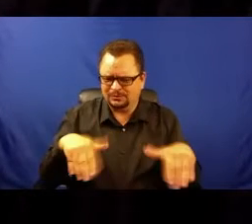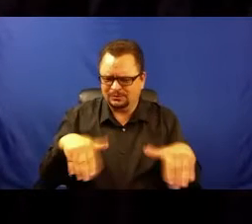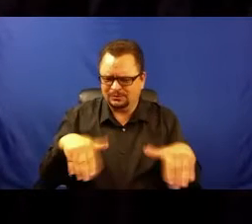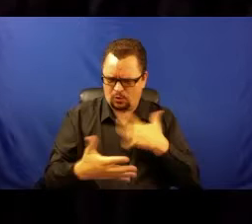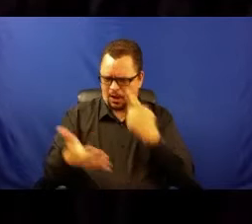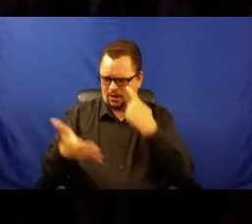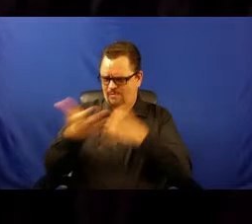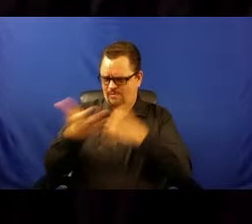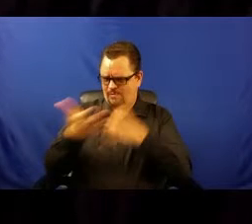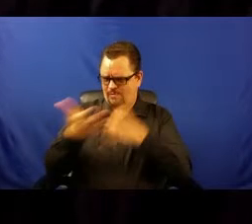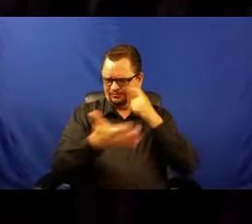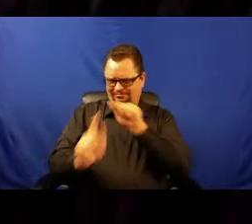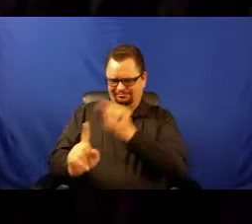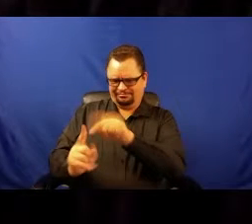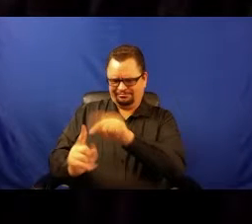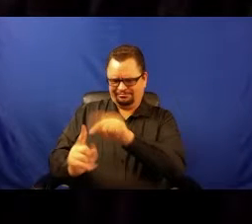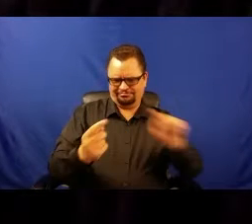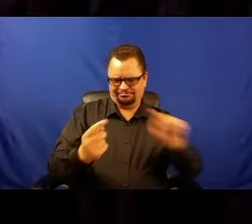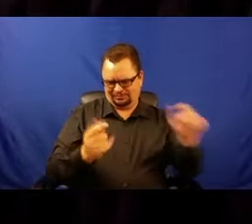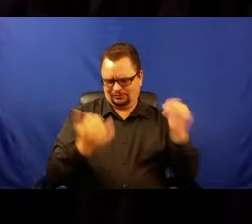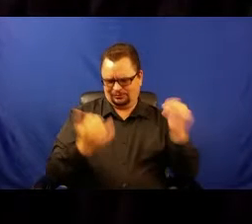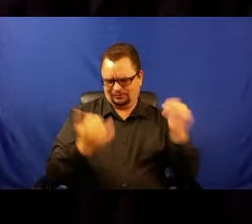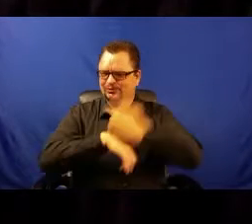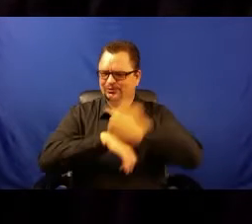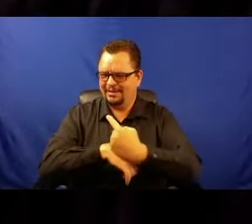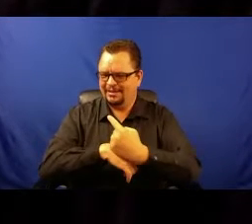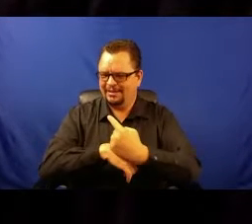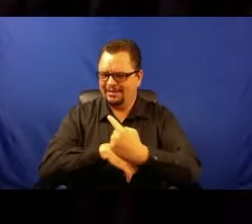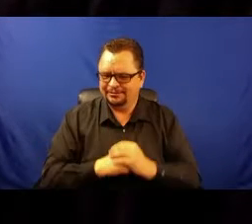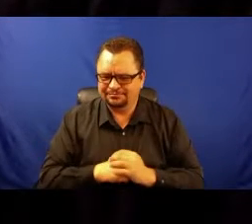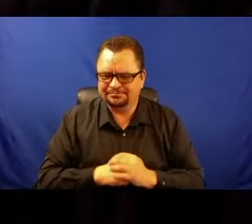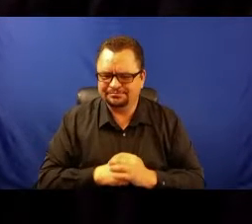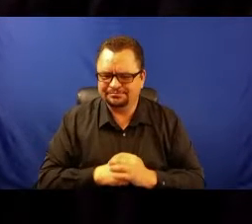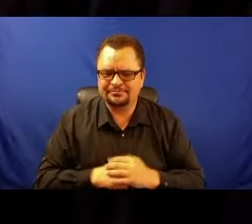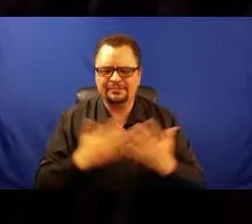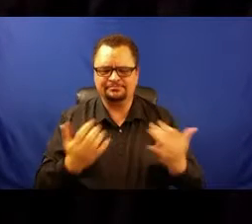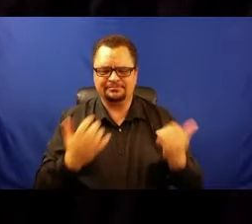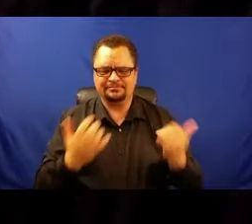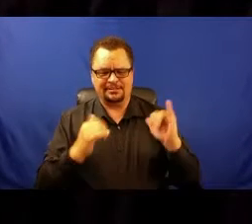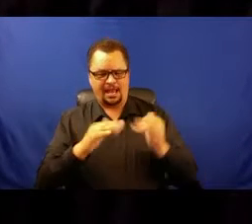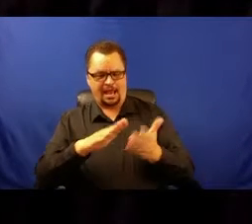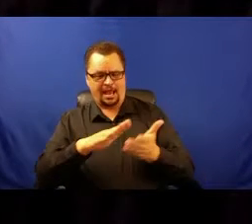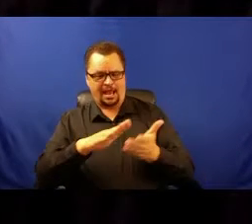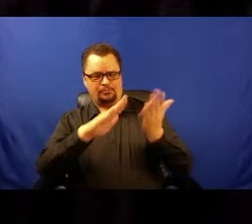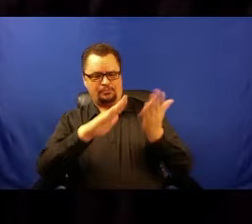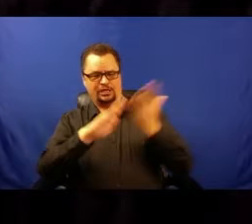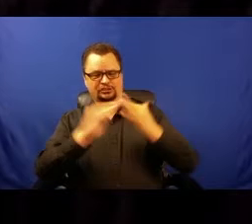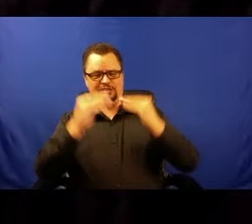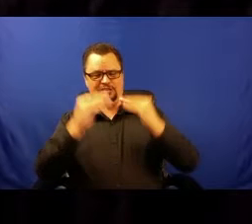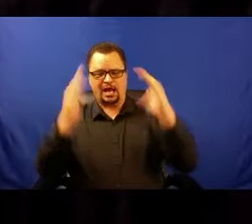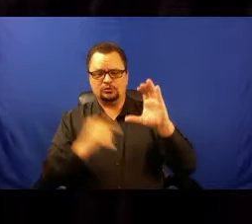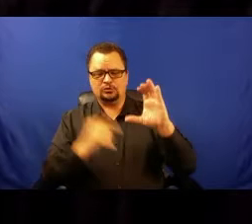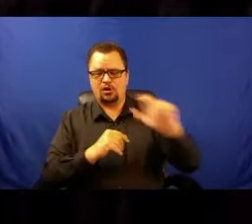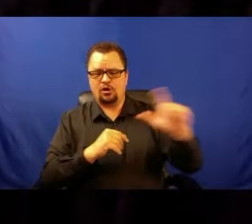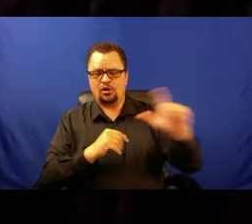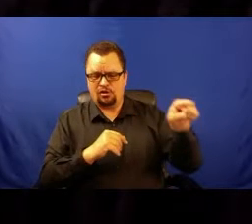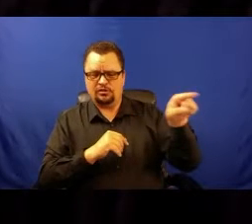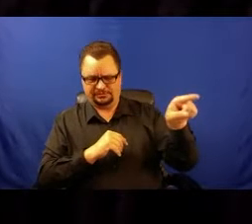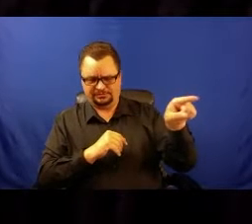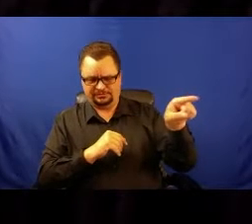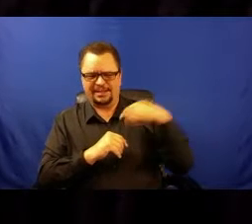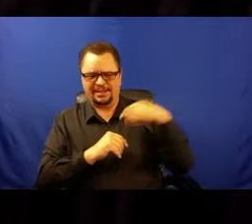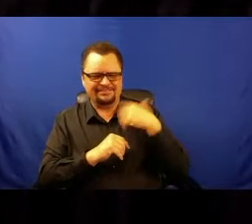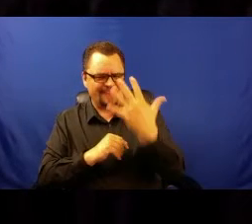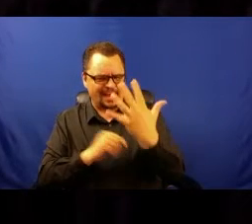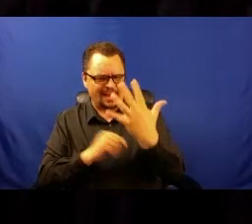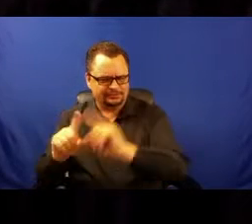Call, which there are 5 groups that will be recognized within this effort. It is really a